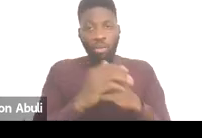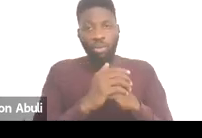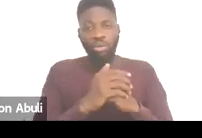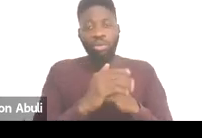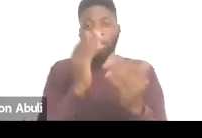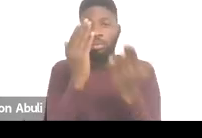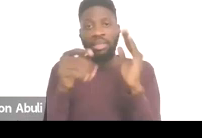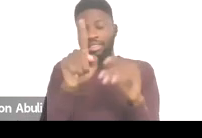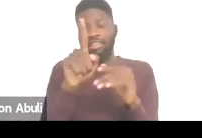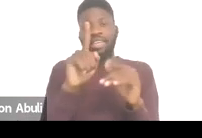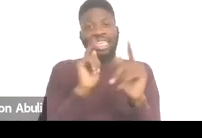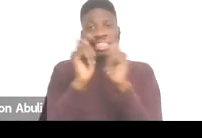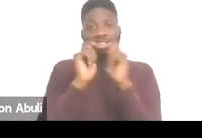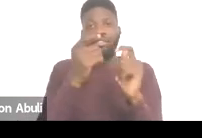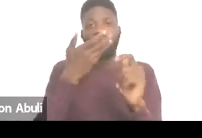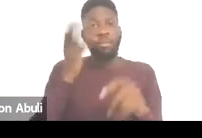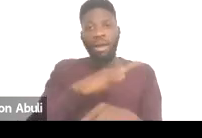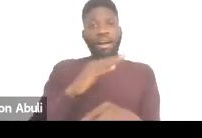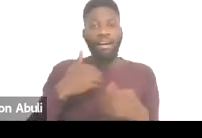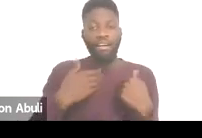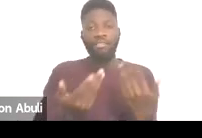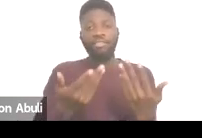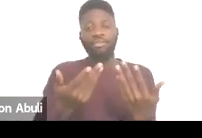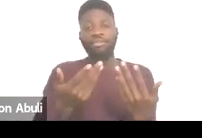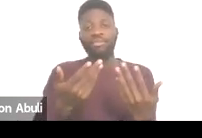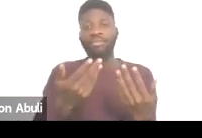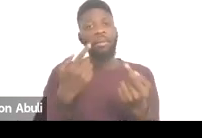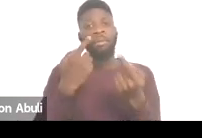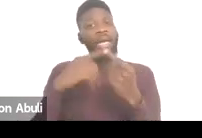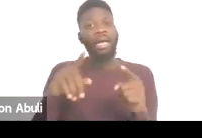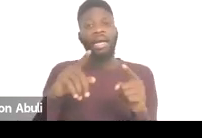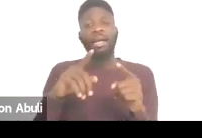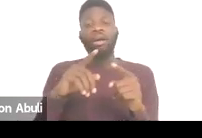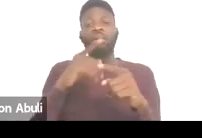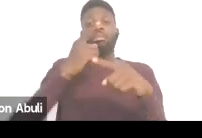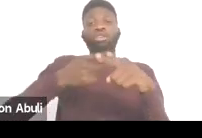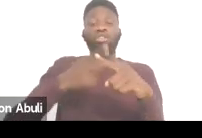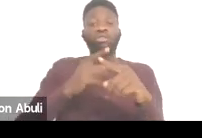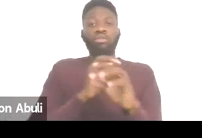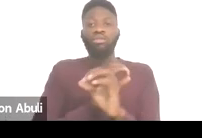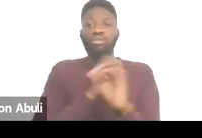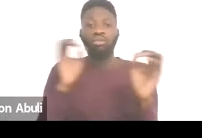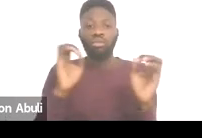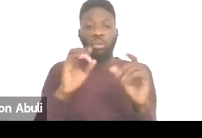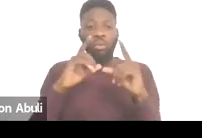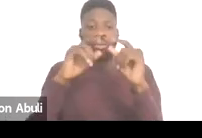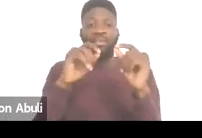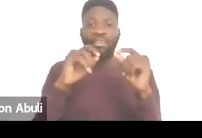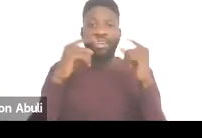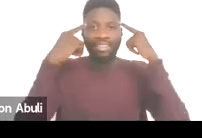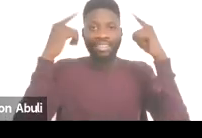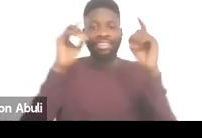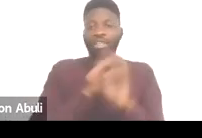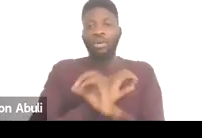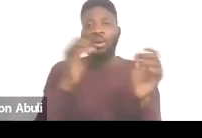interview feedback. Yeah? It wasn't positive. Maybe you were told you were not successful, but you want to get